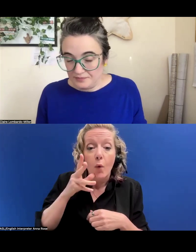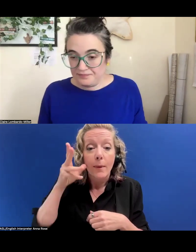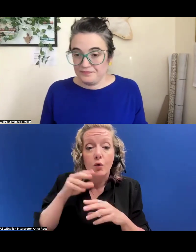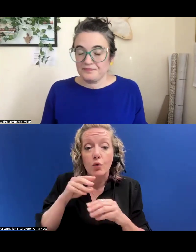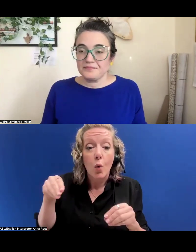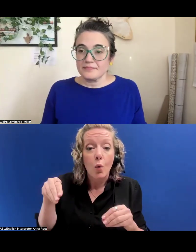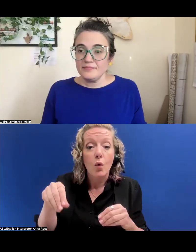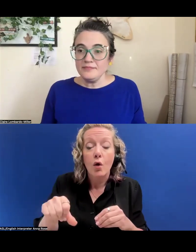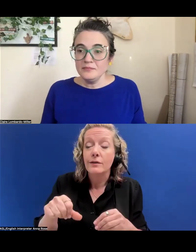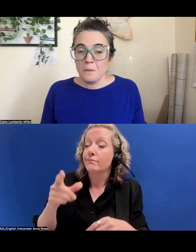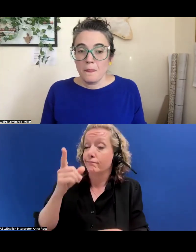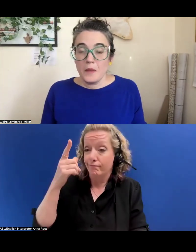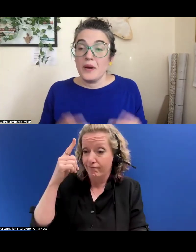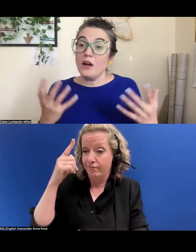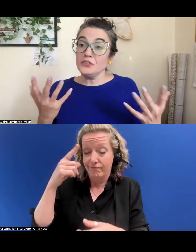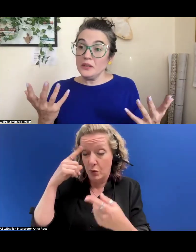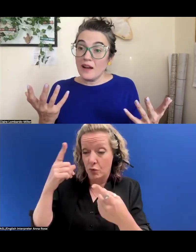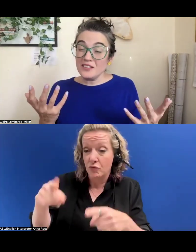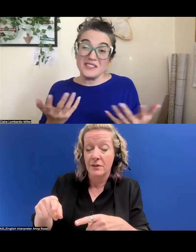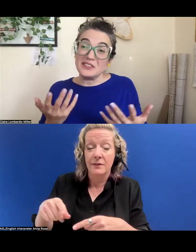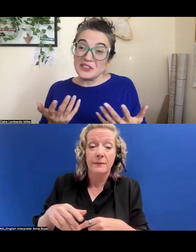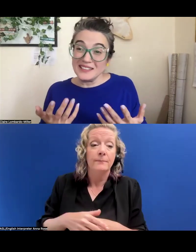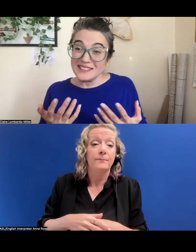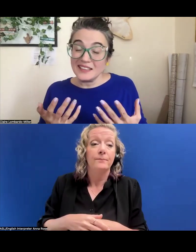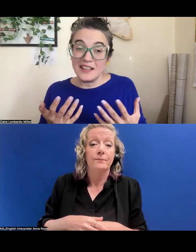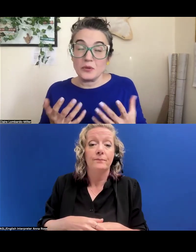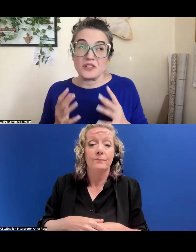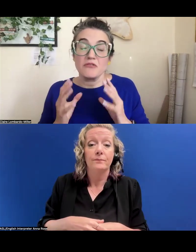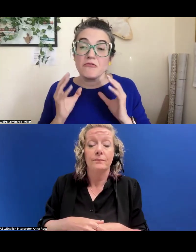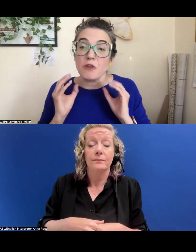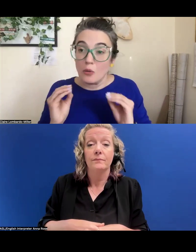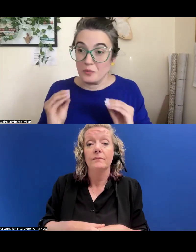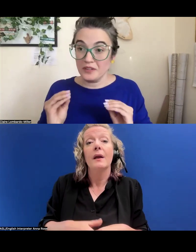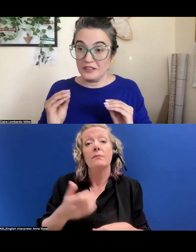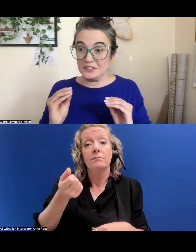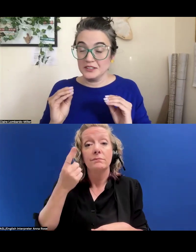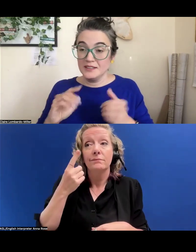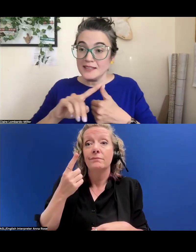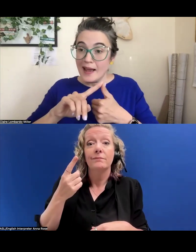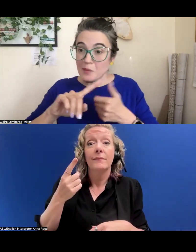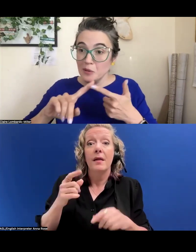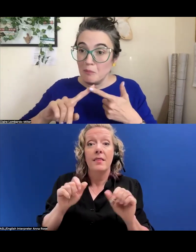Michelle. But also acknowledging that learning a second language is fraught with privilege, time,